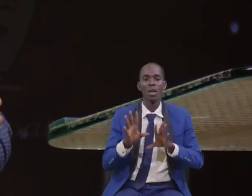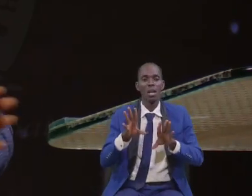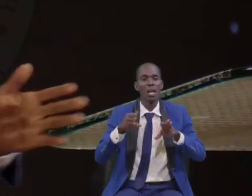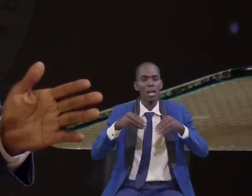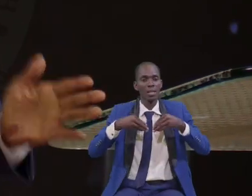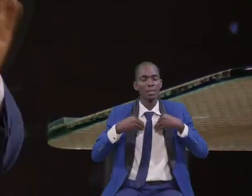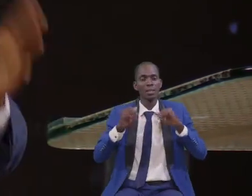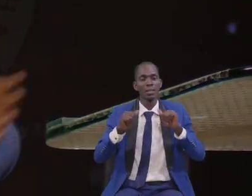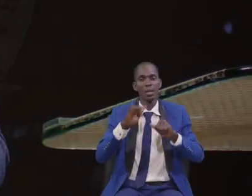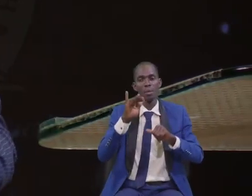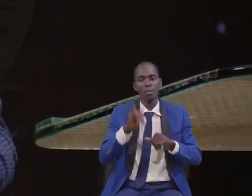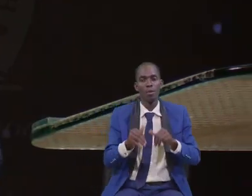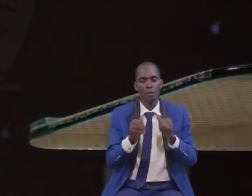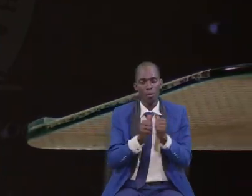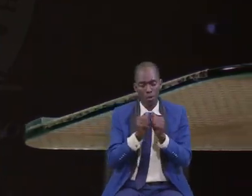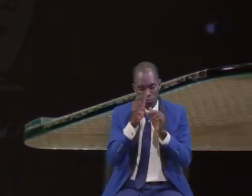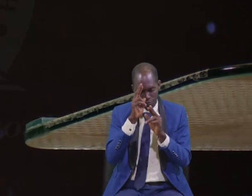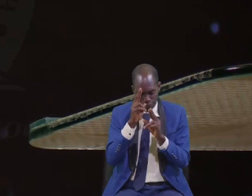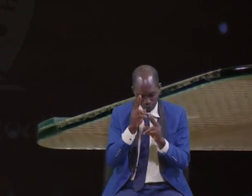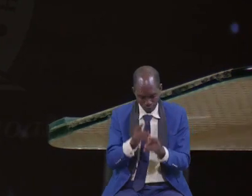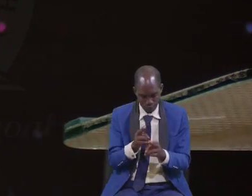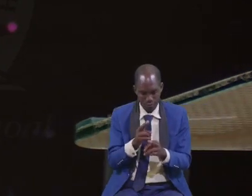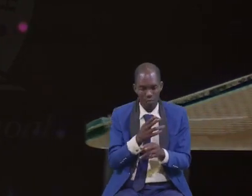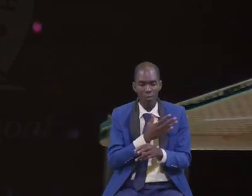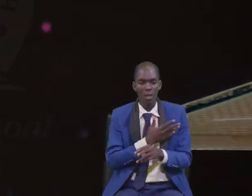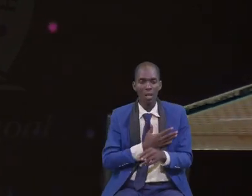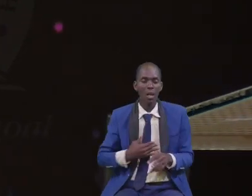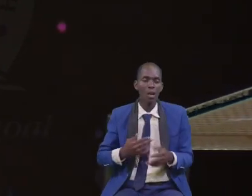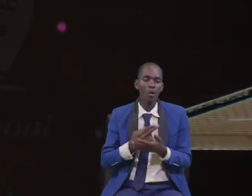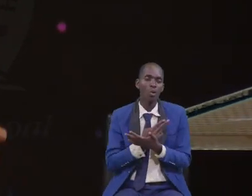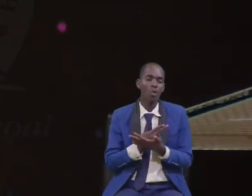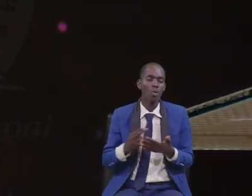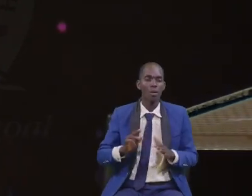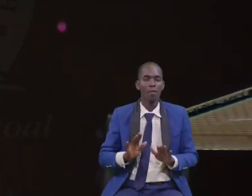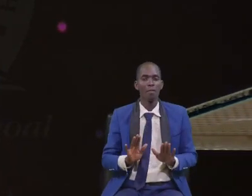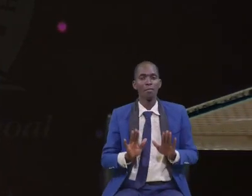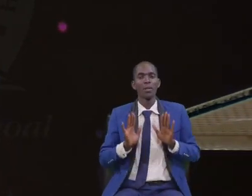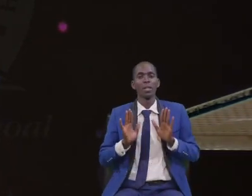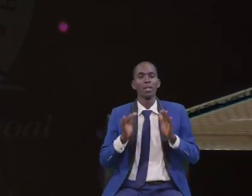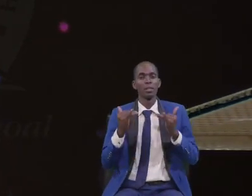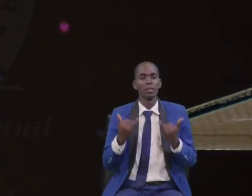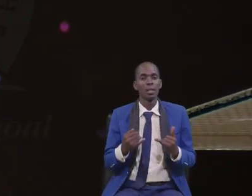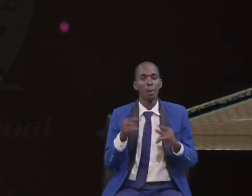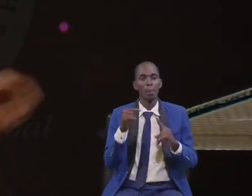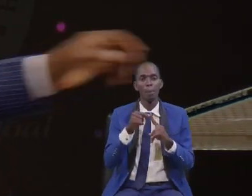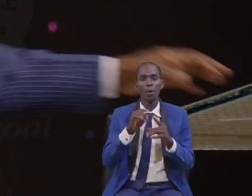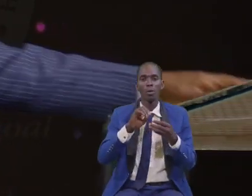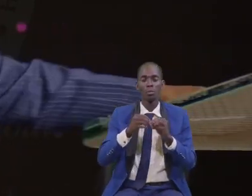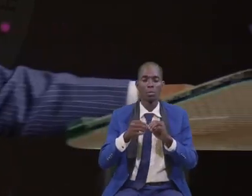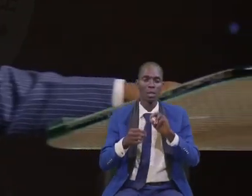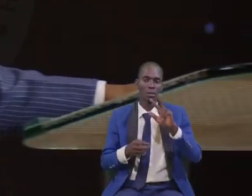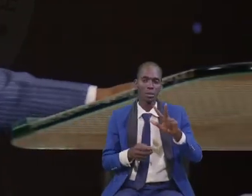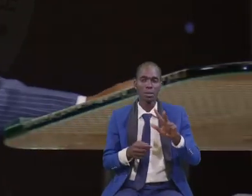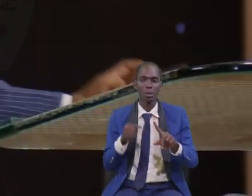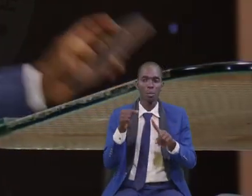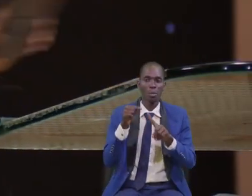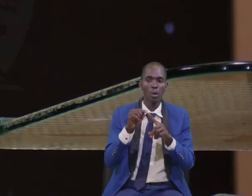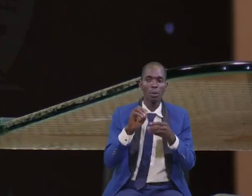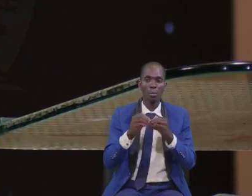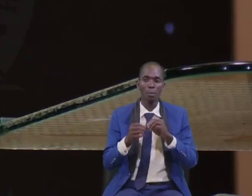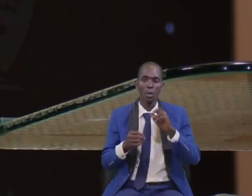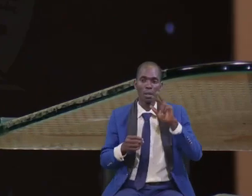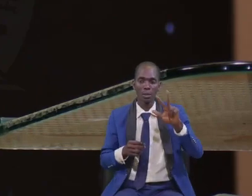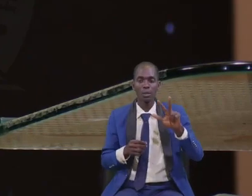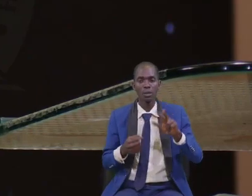acceptably with reverence and godly fear. We're coming to point number three. Point number three,